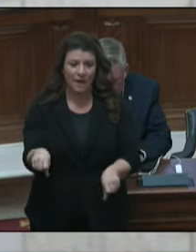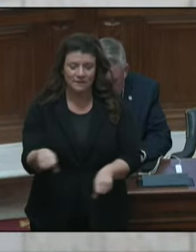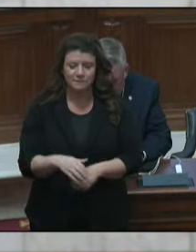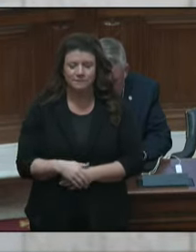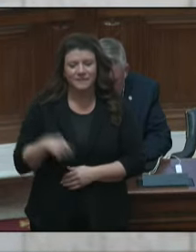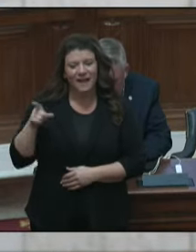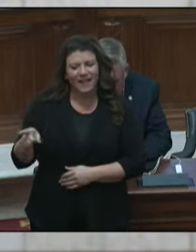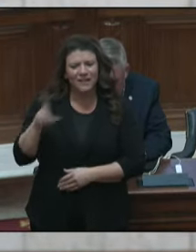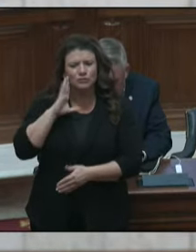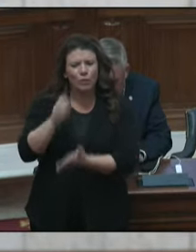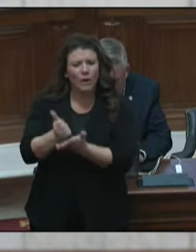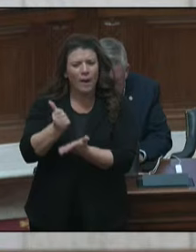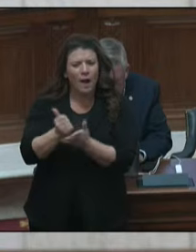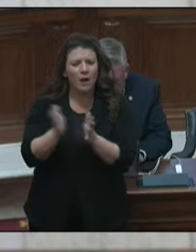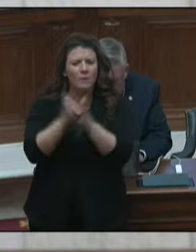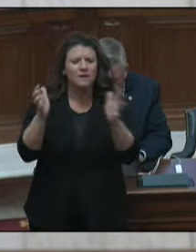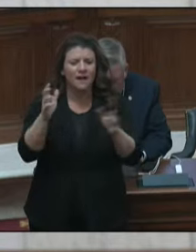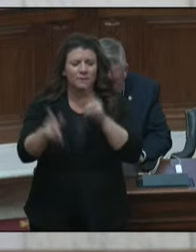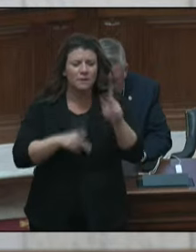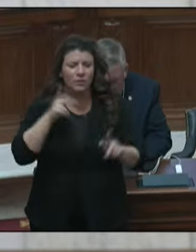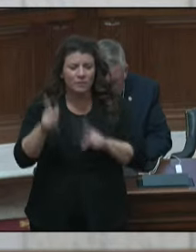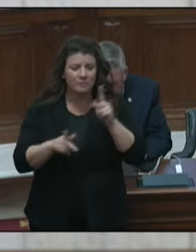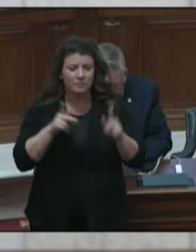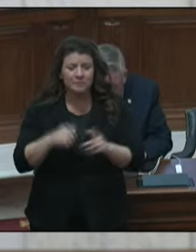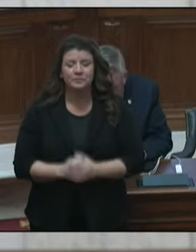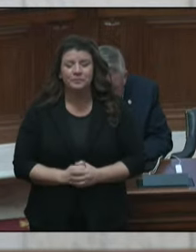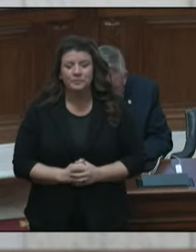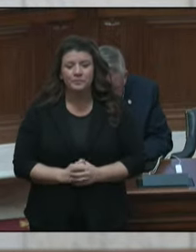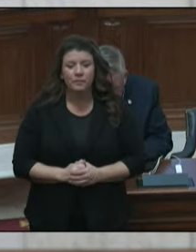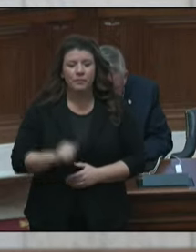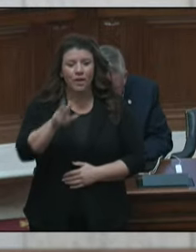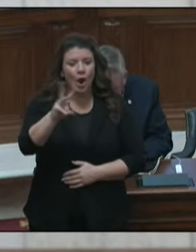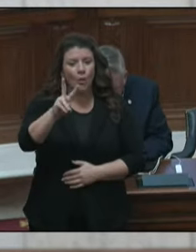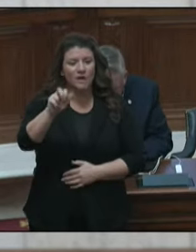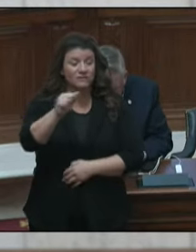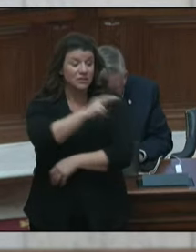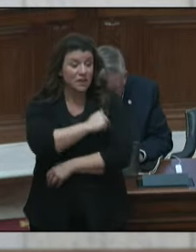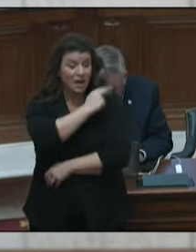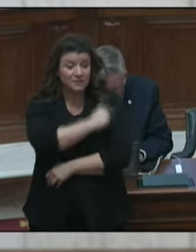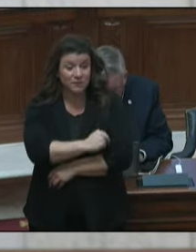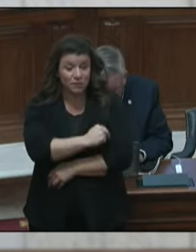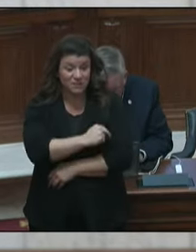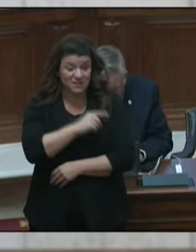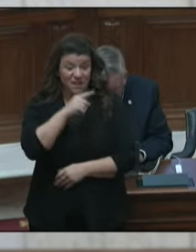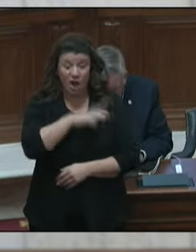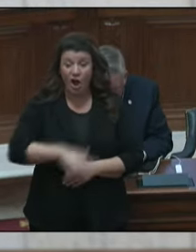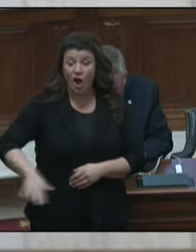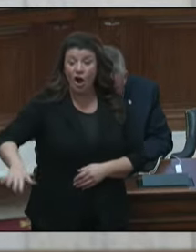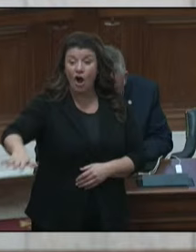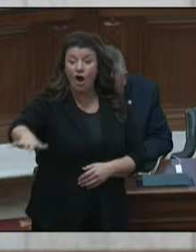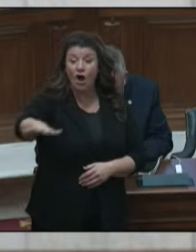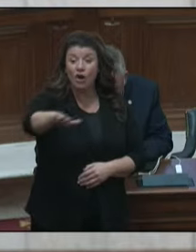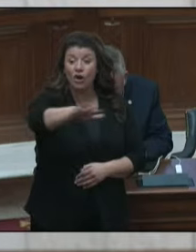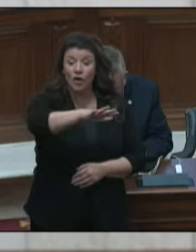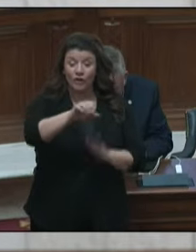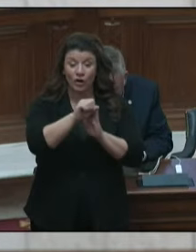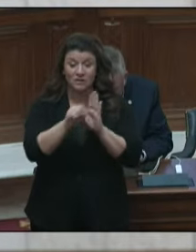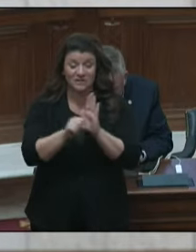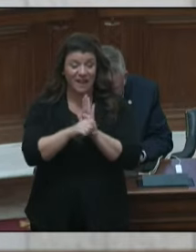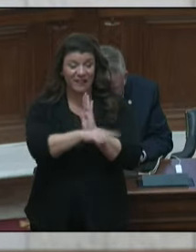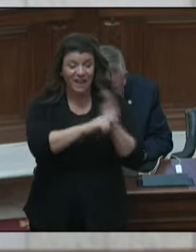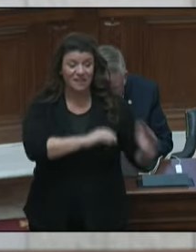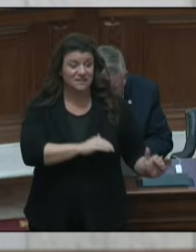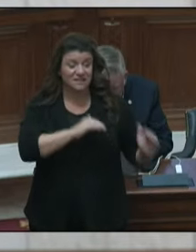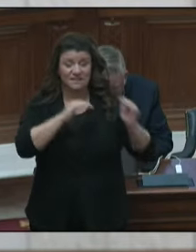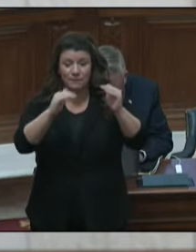help a lot of folks. You know, our West Virginia hospitals all across our land step up